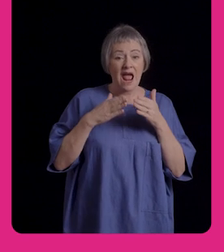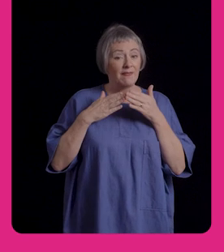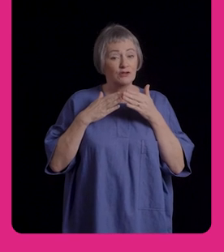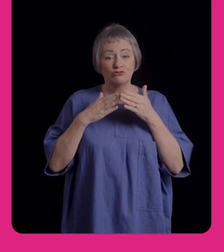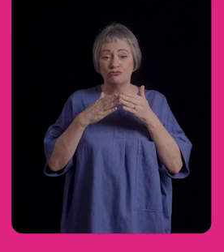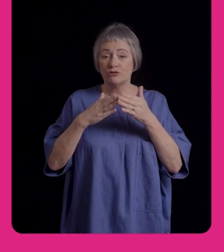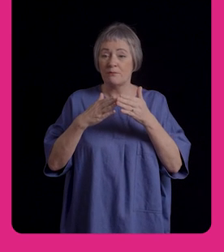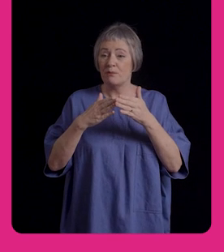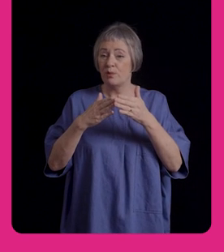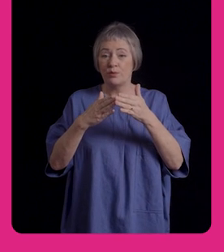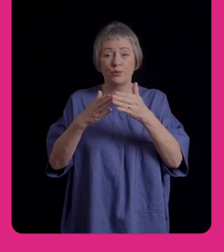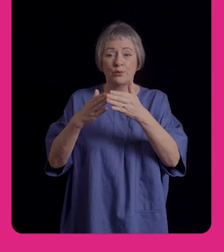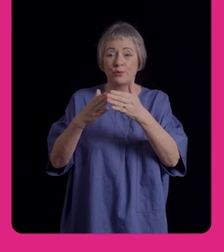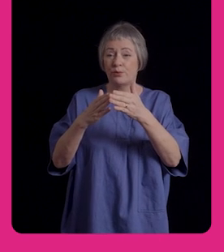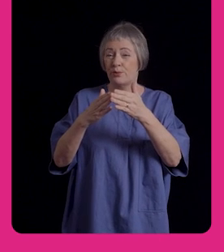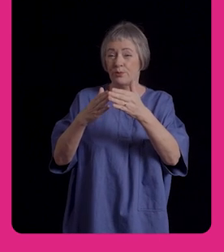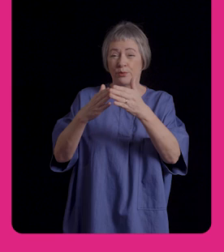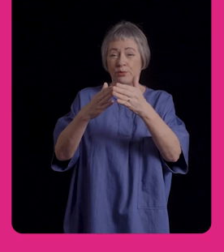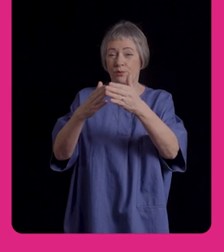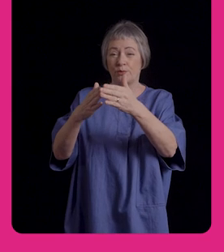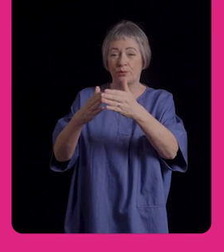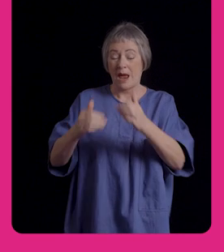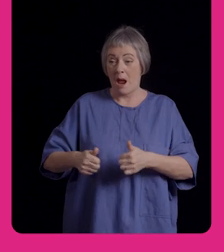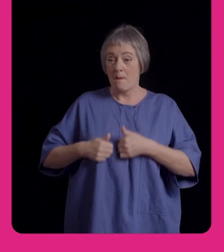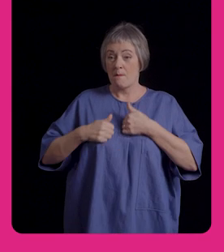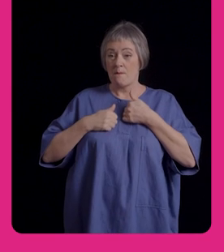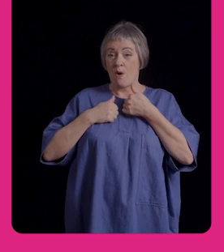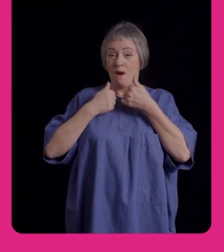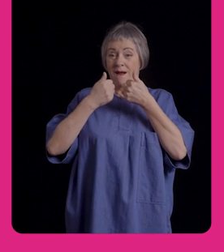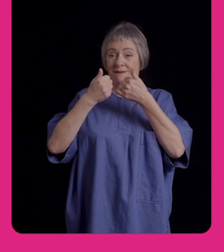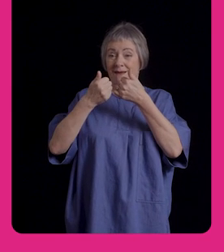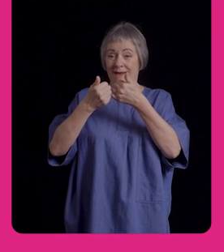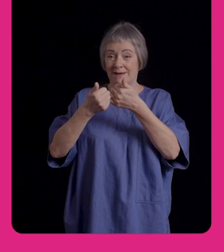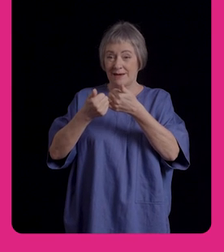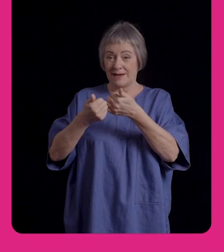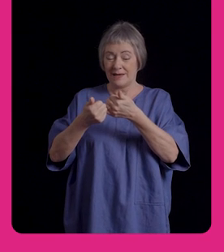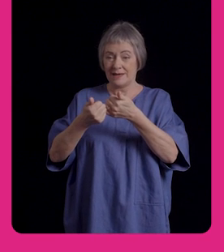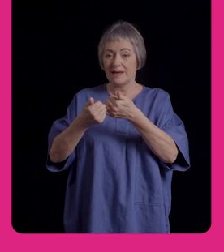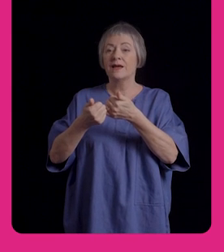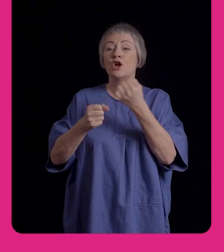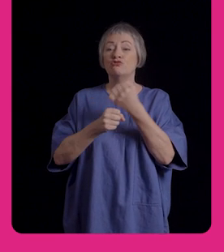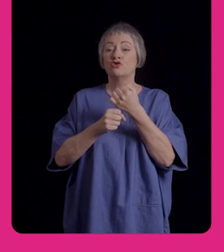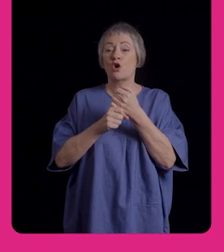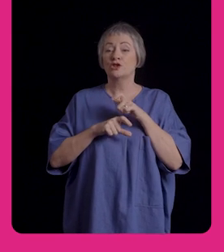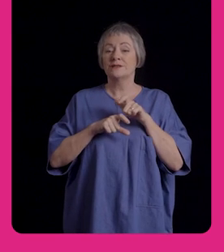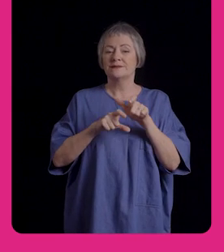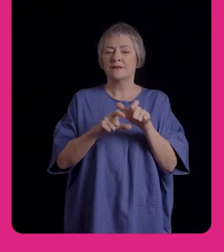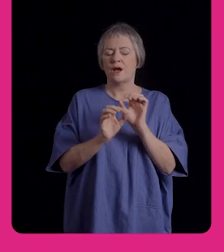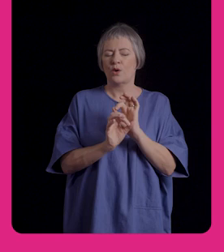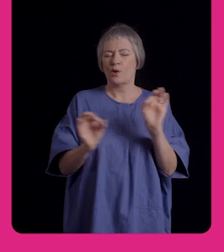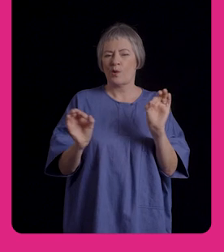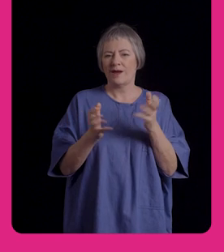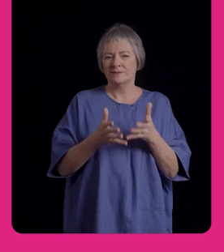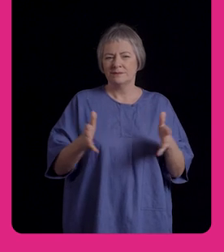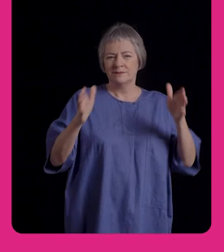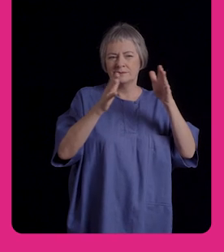And the ship does. It carries you closer and closer. And by the time that like morning has come, George has still been like totally